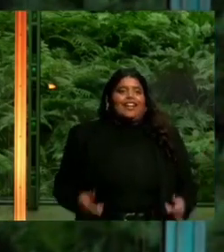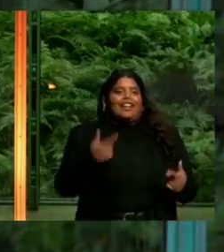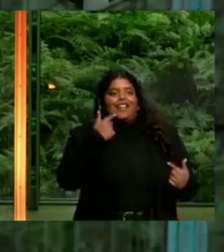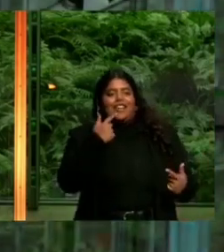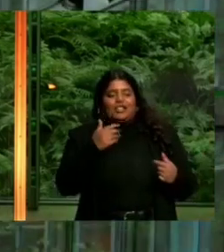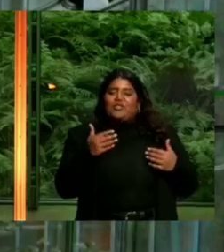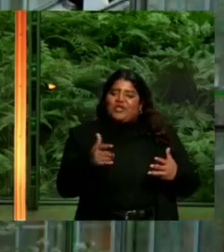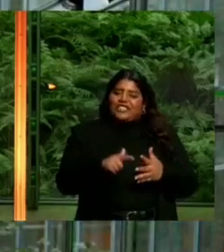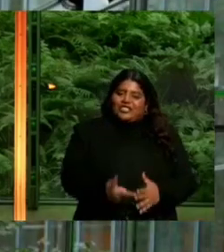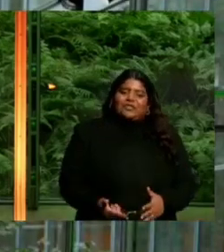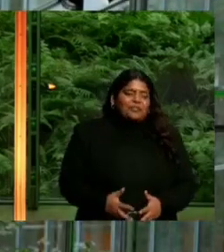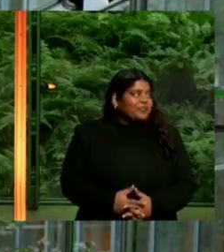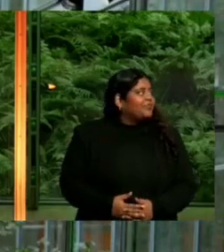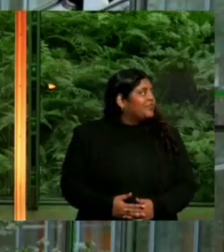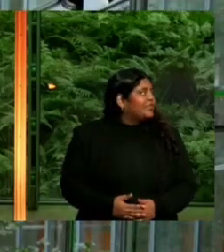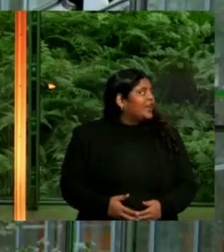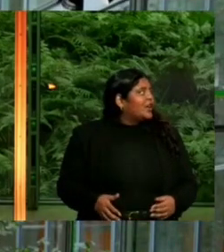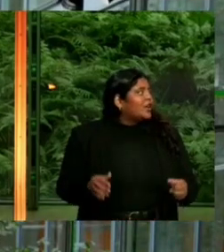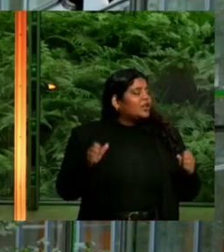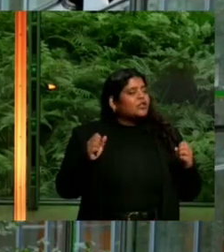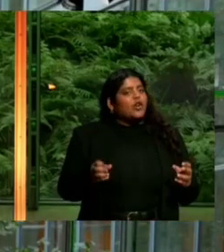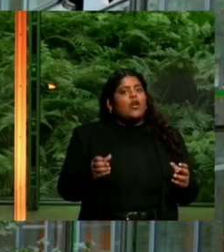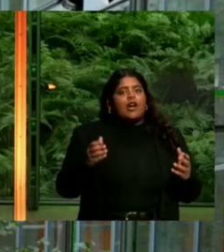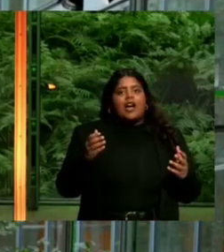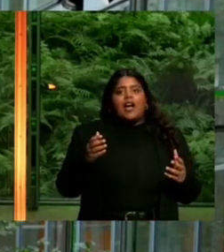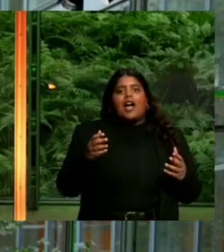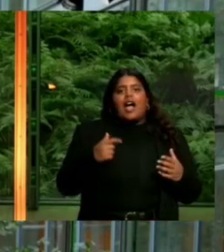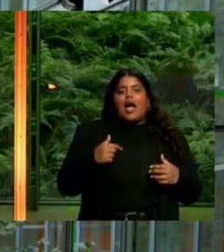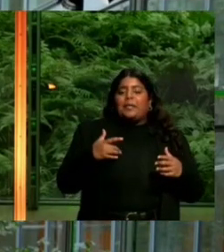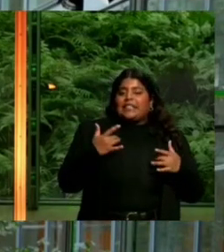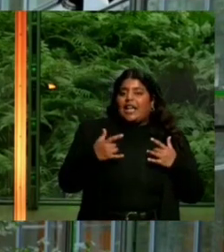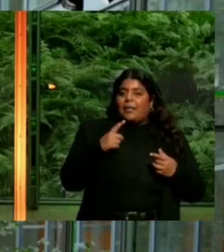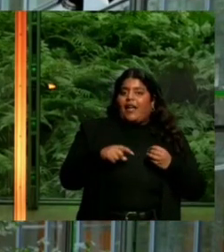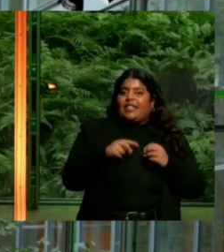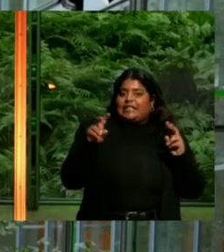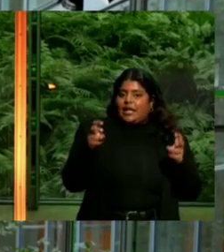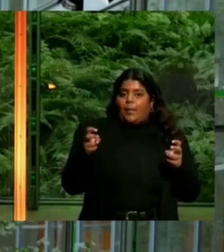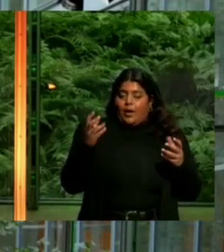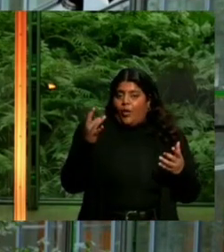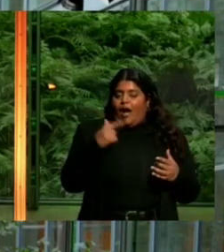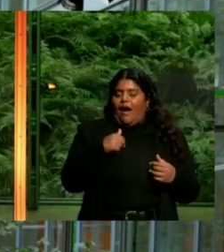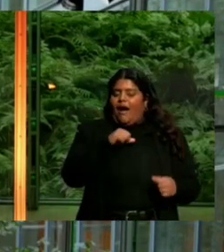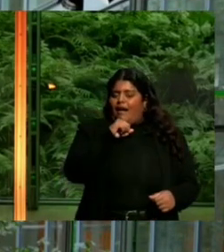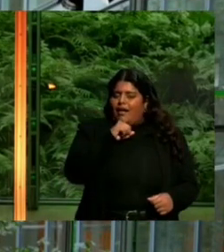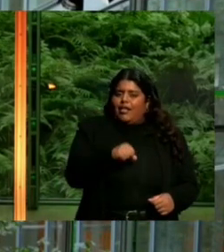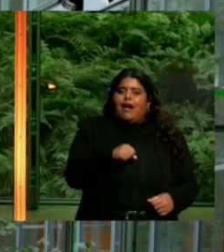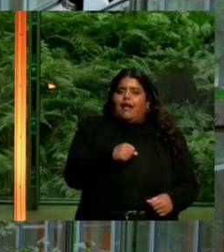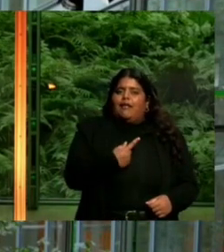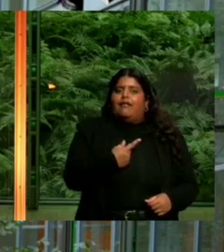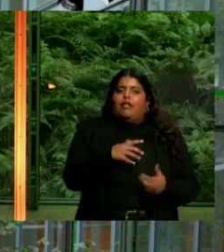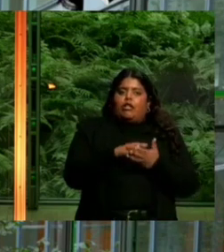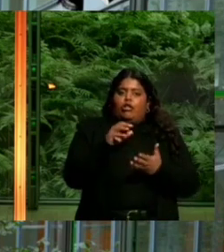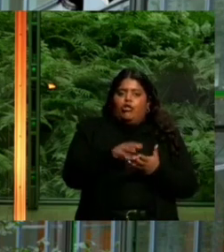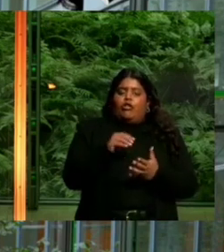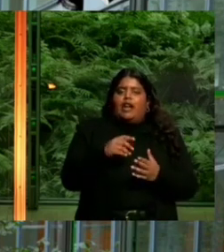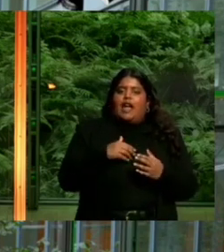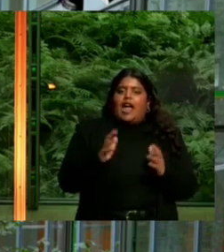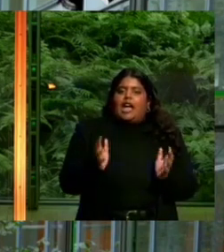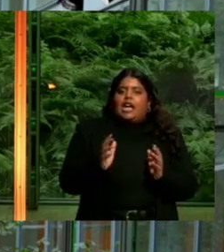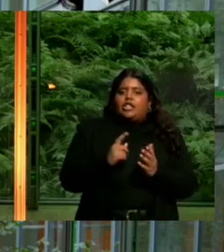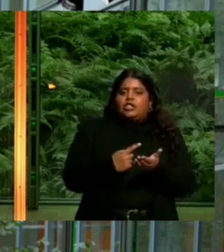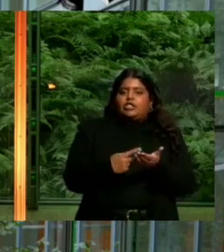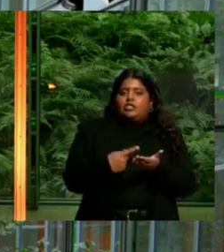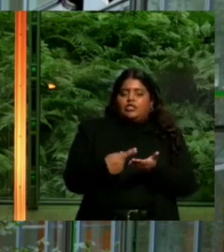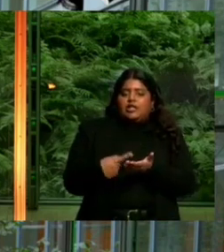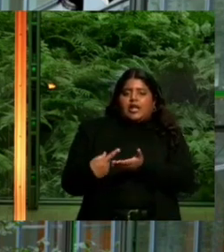get started. All right, so I am very excited about this topic because I love learning and talking about